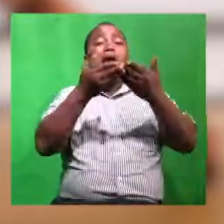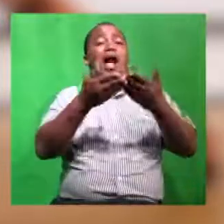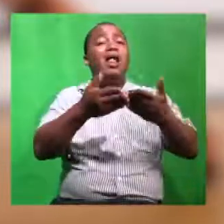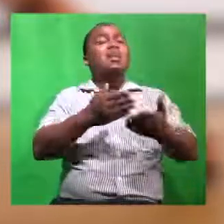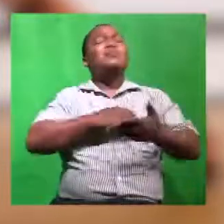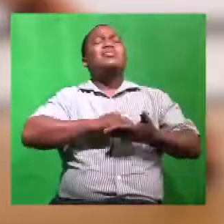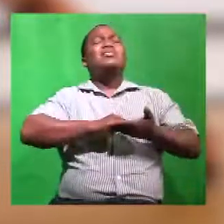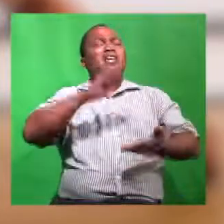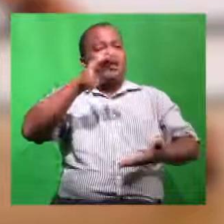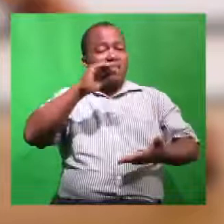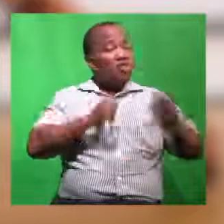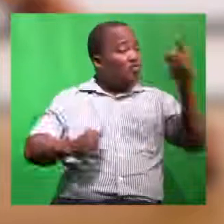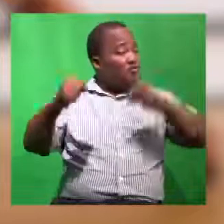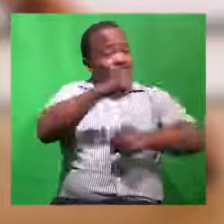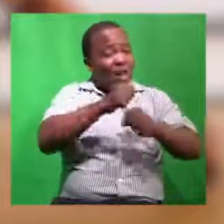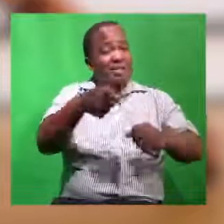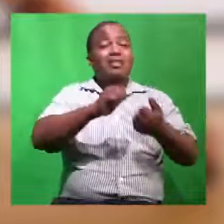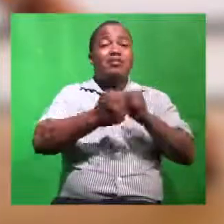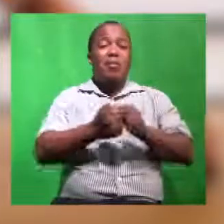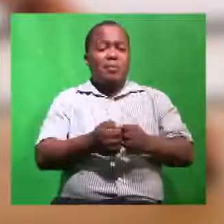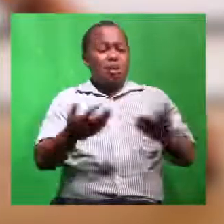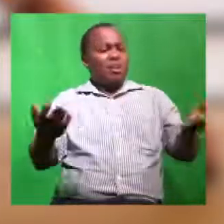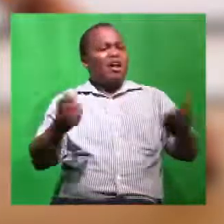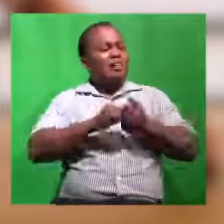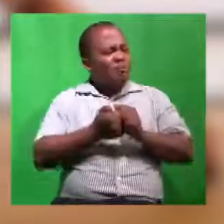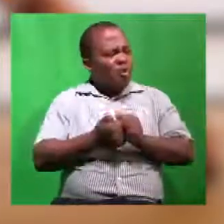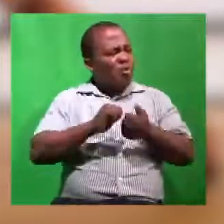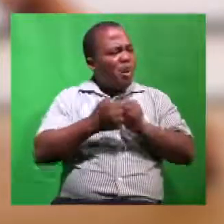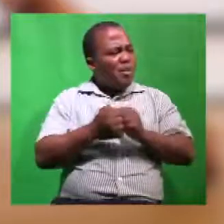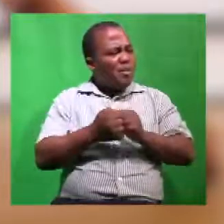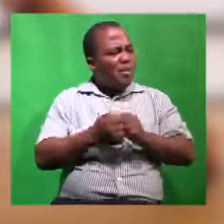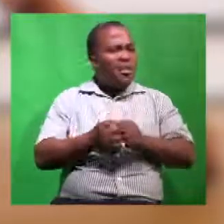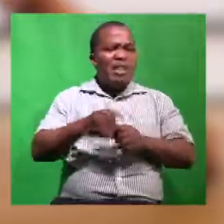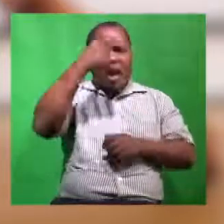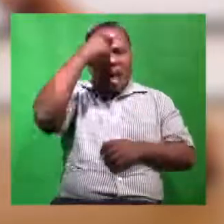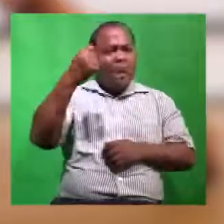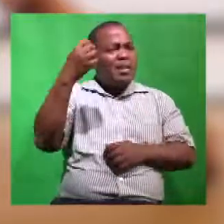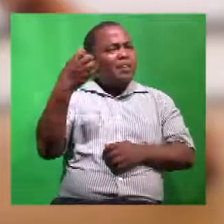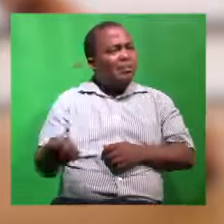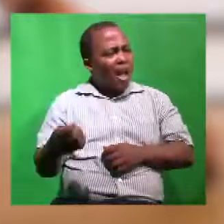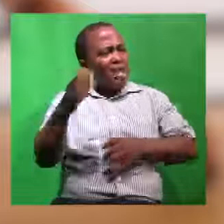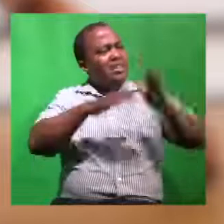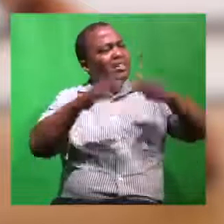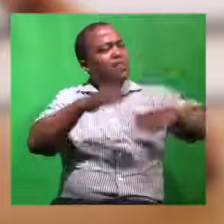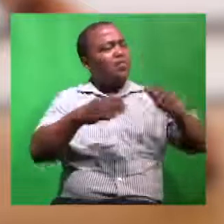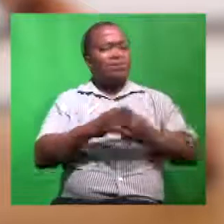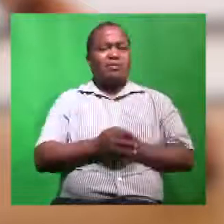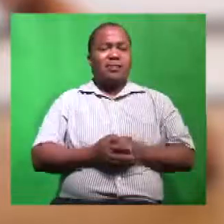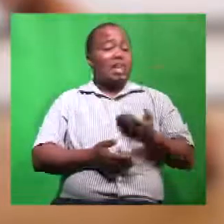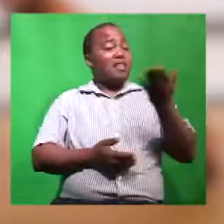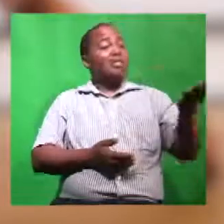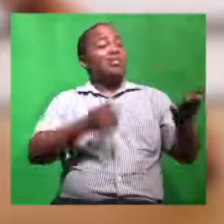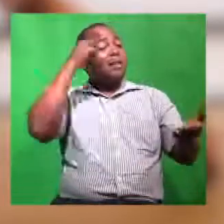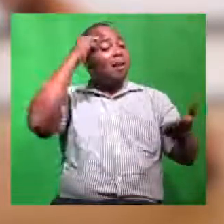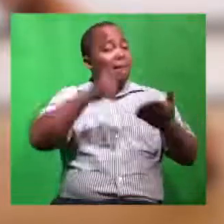to fight against those problems. What a problem? The problem of negative cultural aspect, cultural values. Here